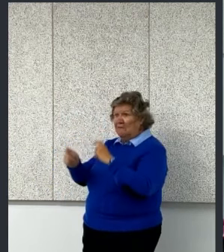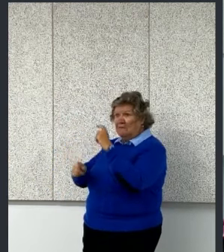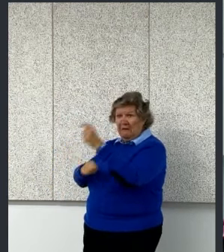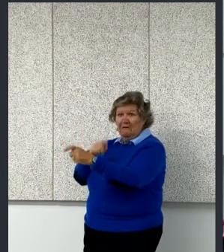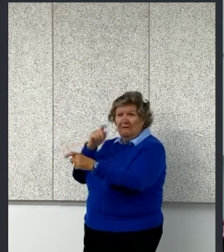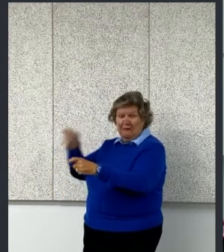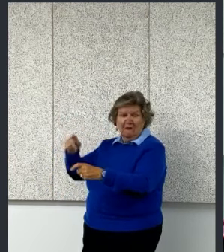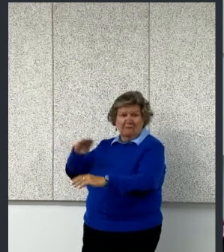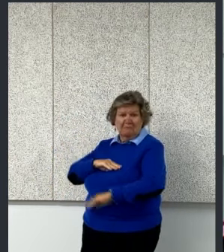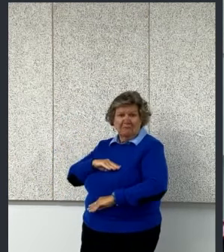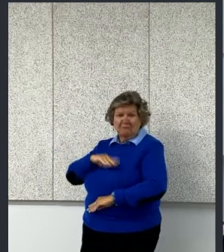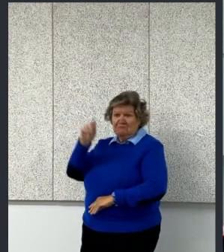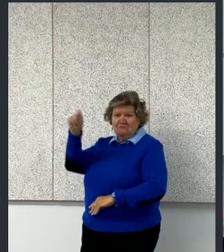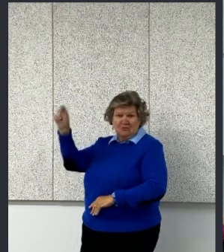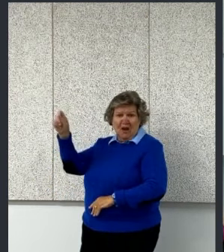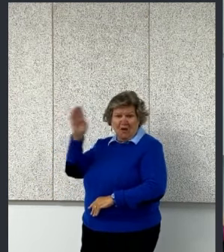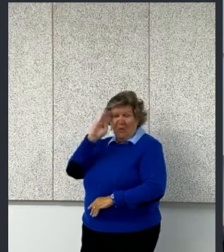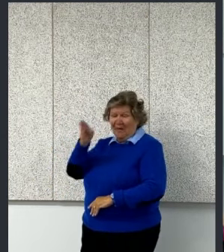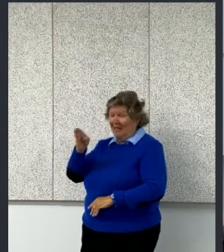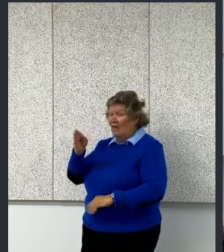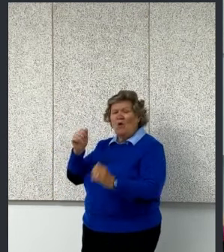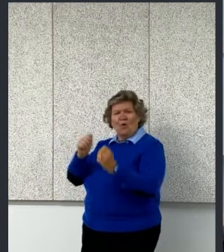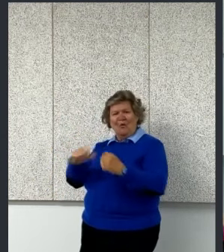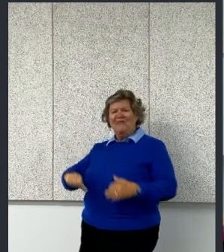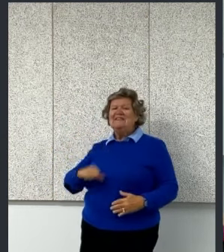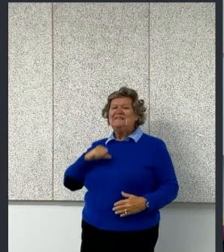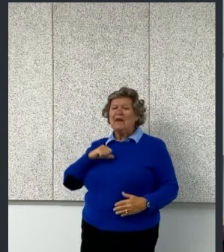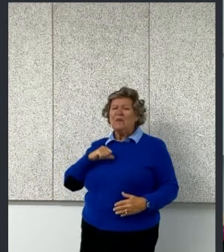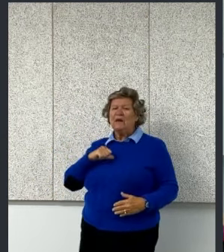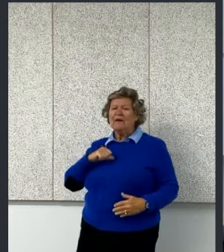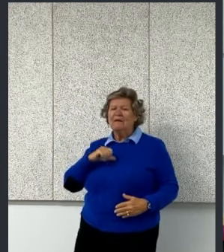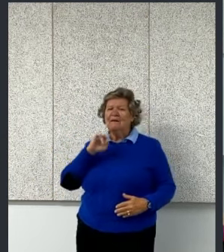push. Absolutely, with integrity and good judgment. Yes.